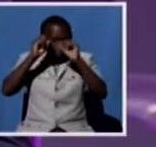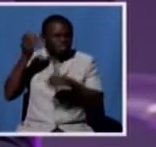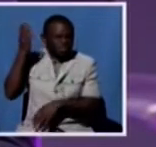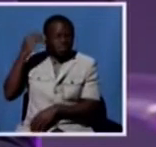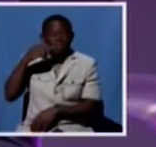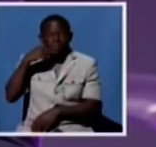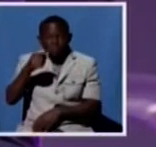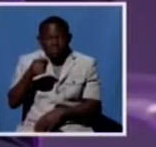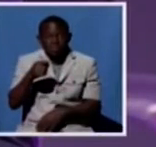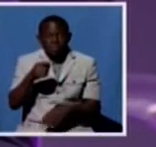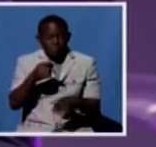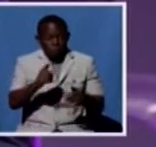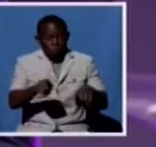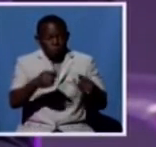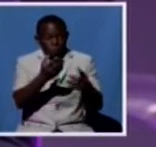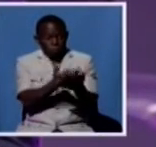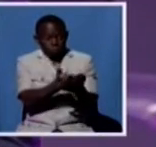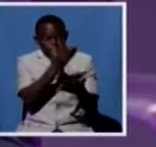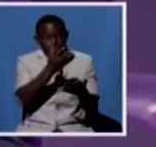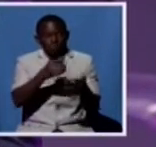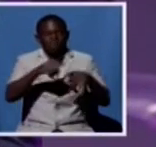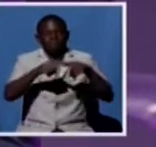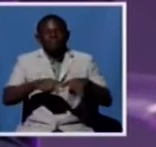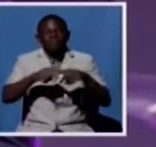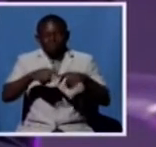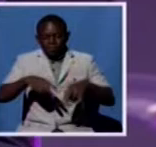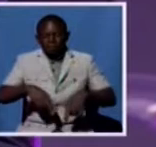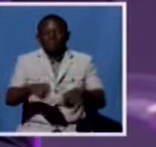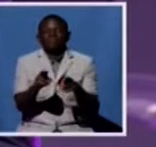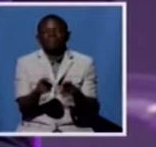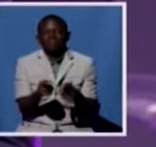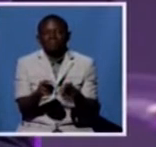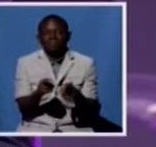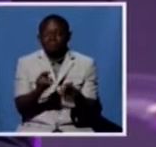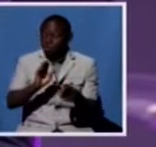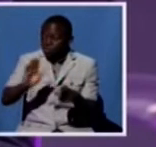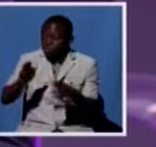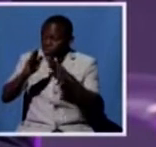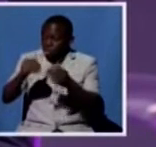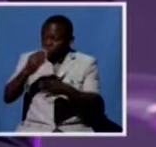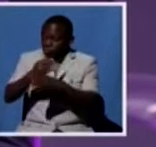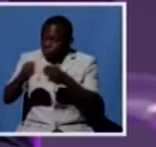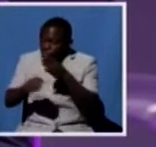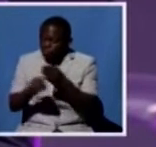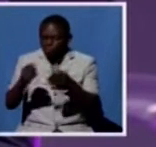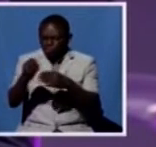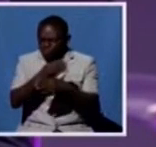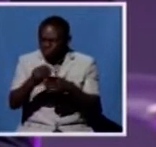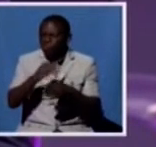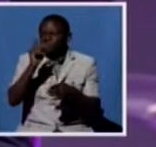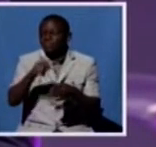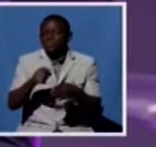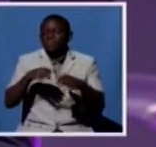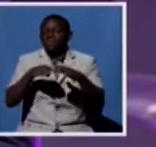you to easily build your house, for you to easily do your business, we need to make sure that access is